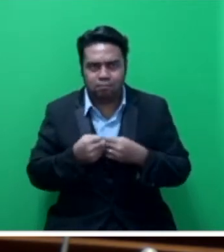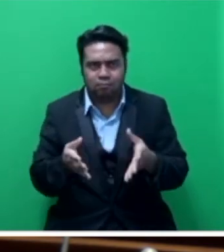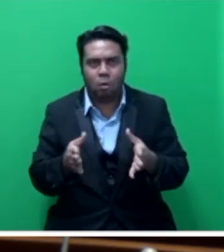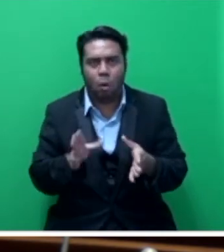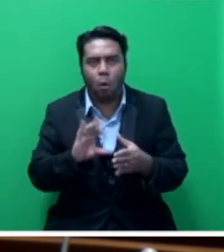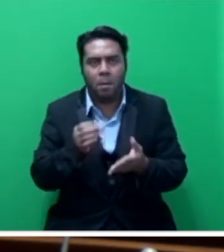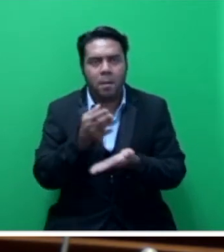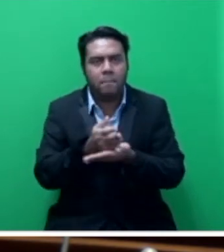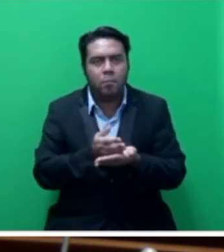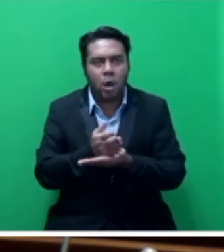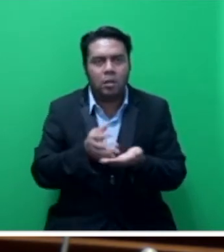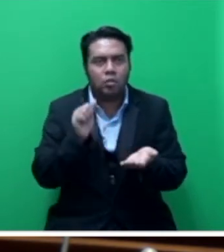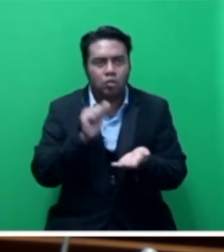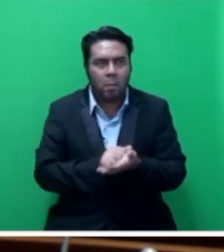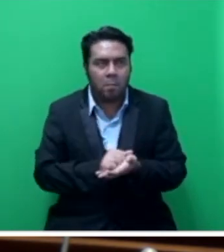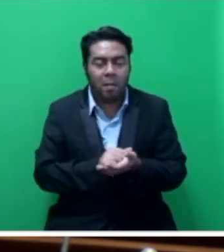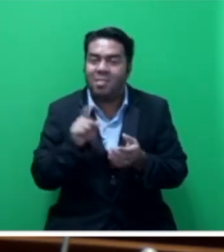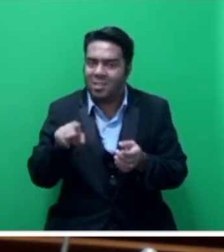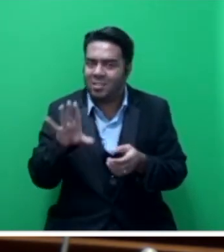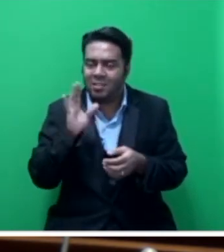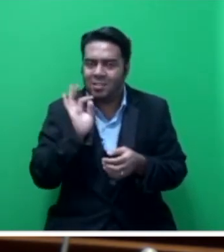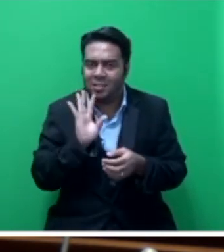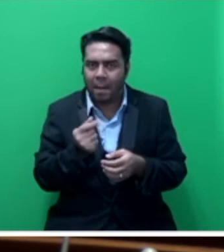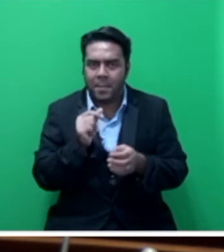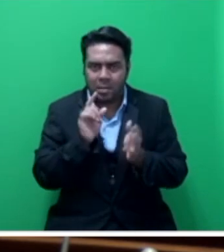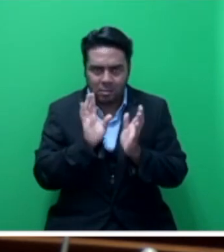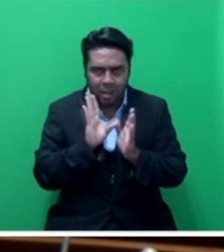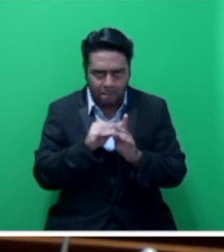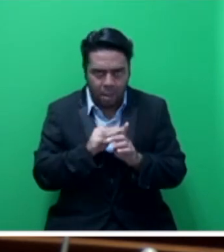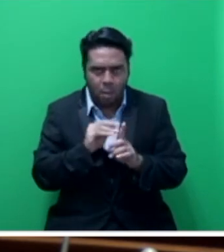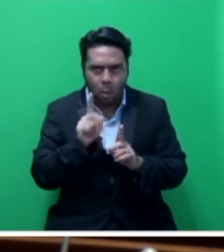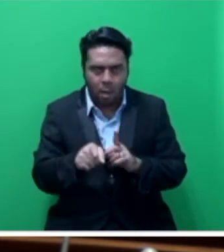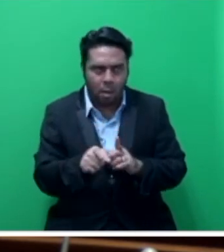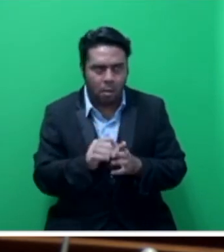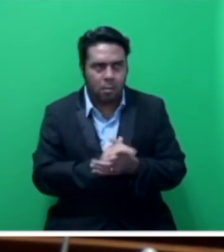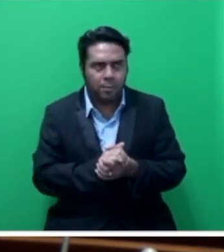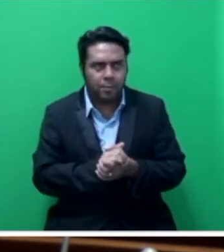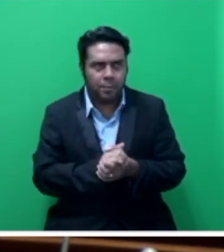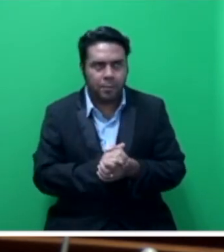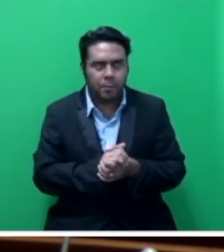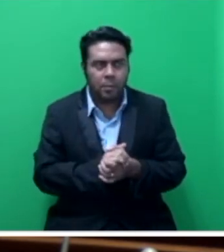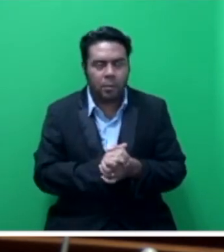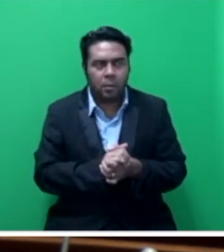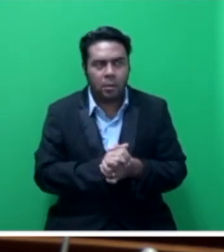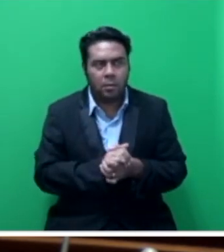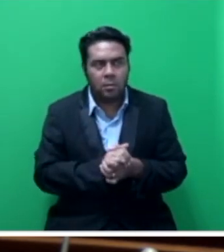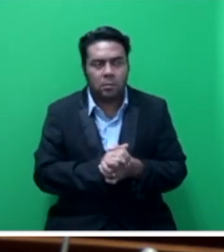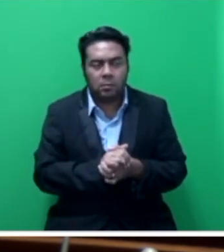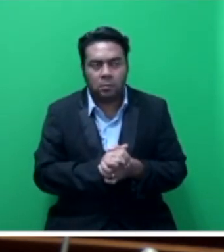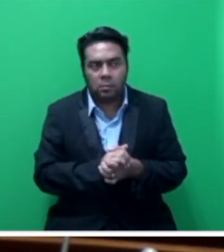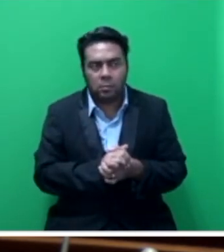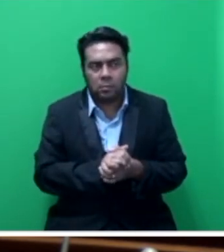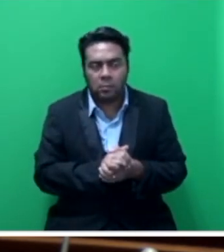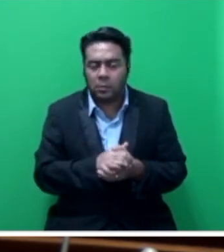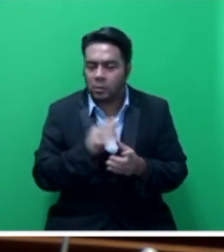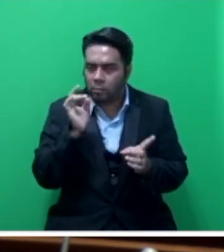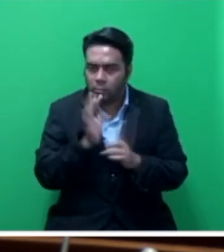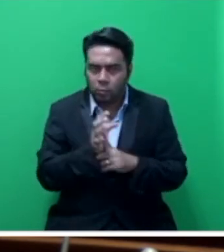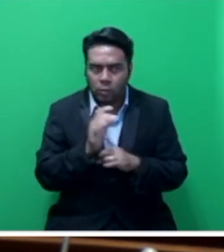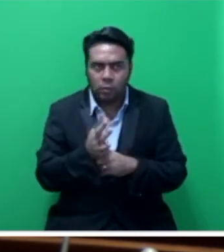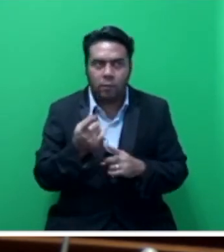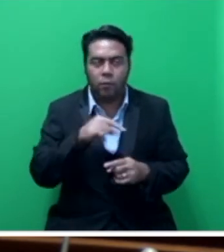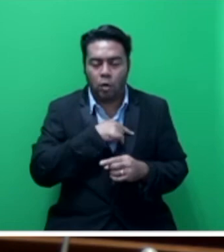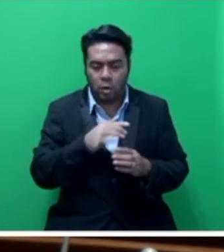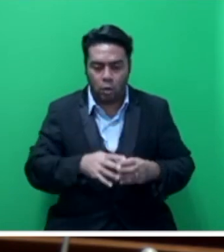Speaker, sir, these are just some examples of the success. Mr. Speaker, sir, investments, domestic and foreign, are critical for the